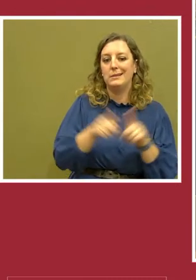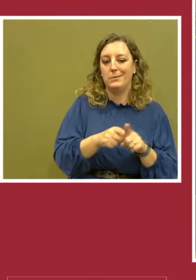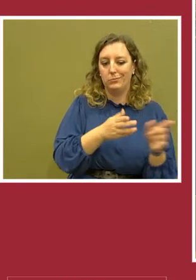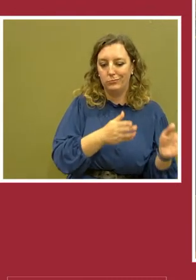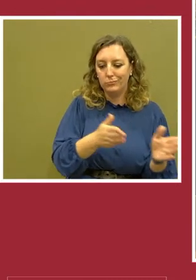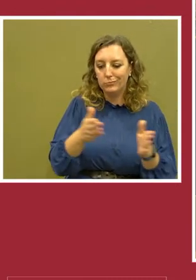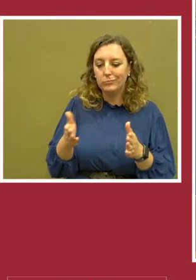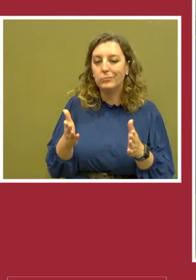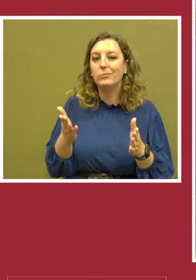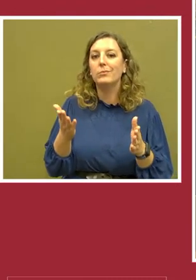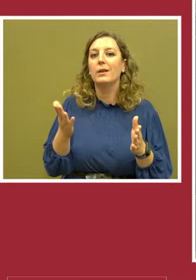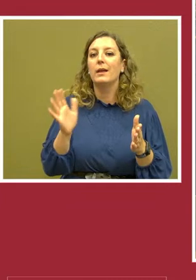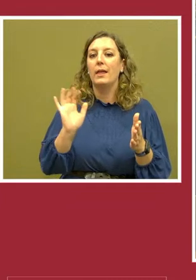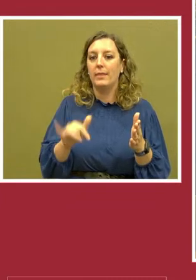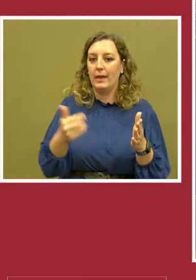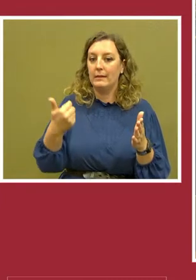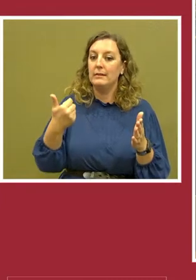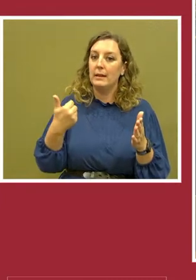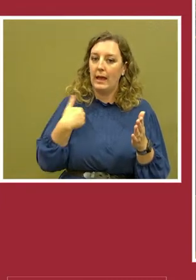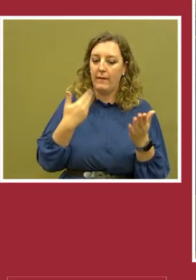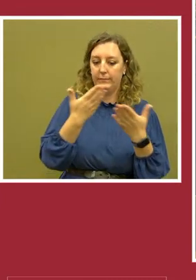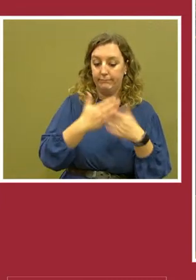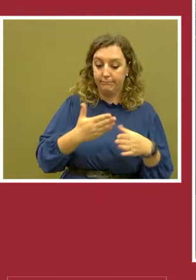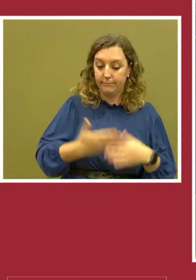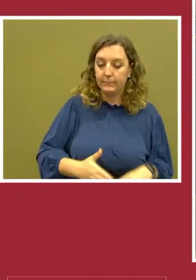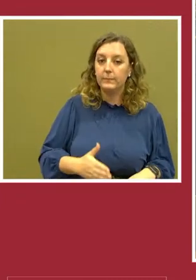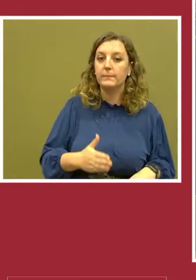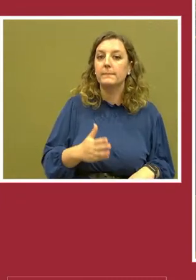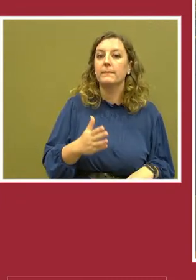fashion that have been split apart.